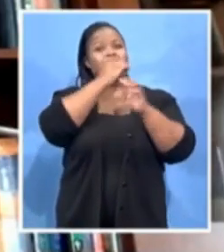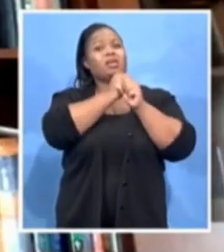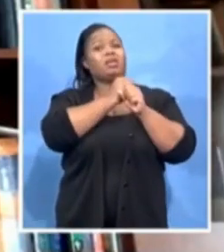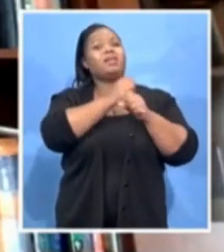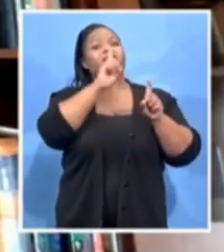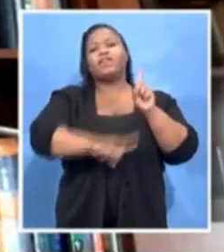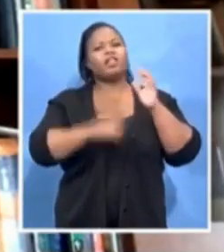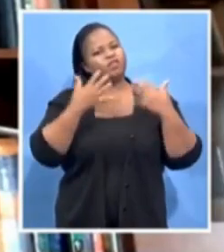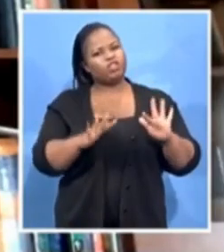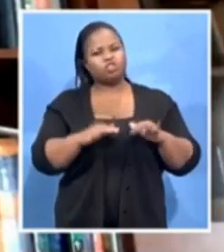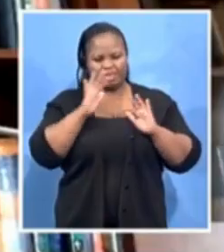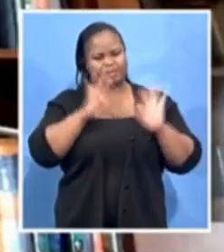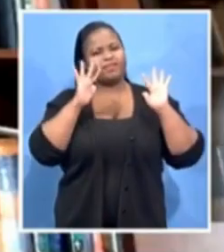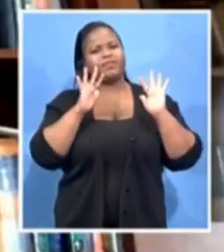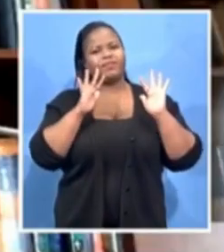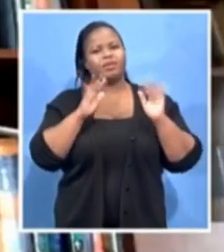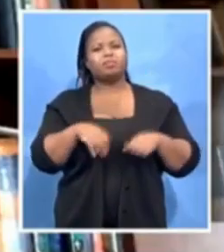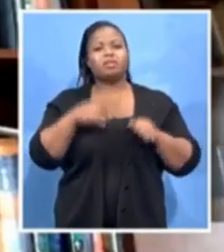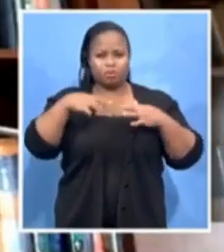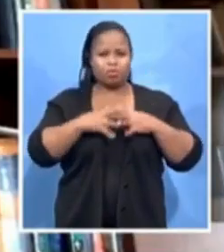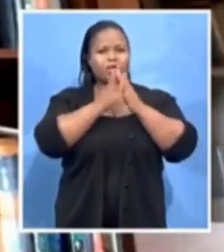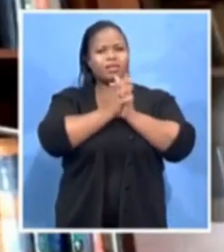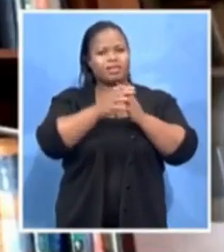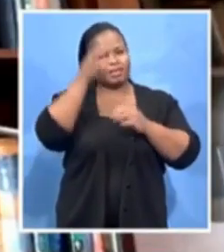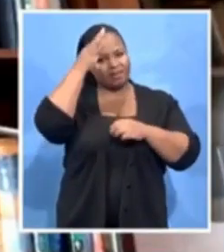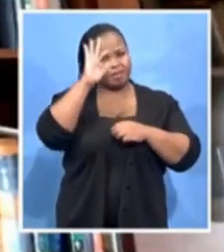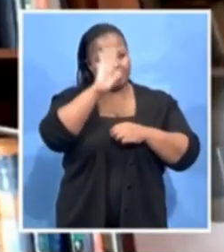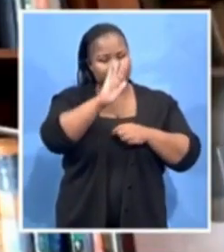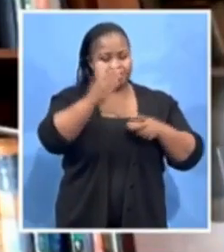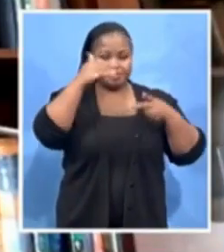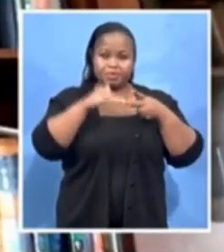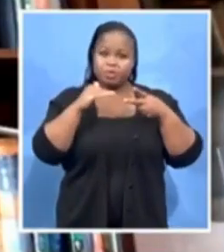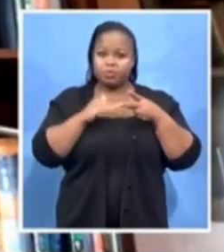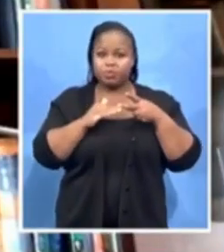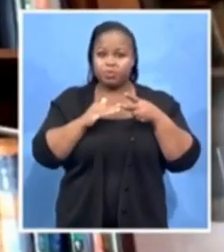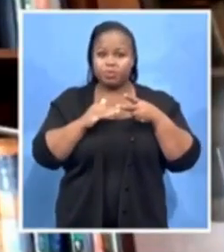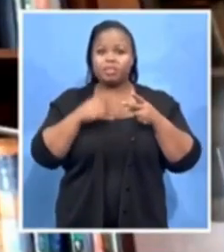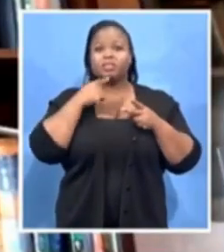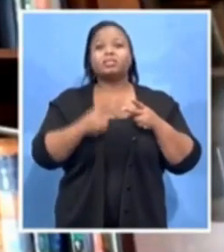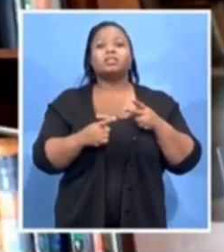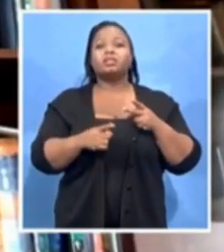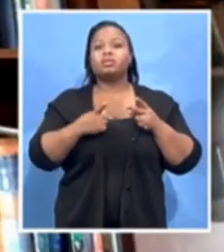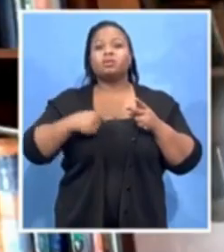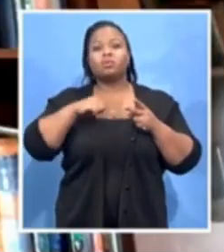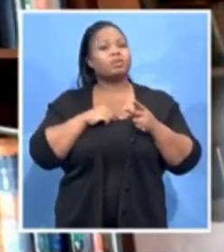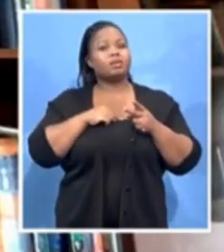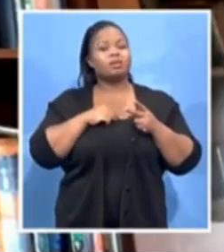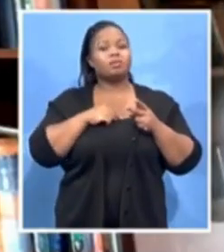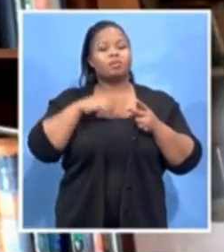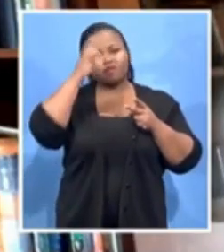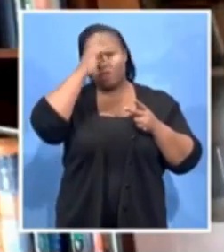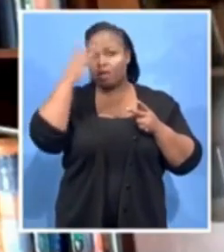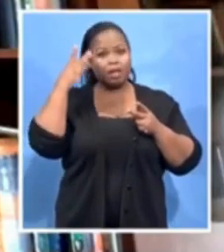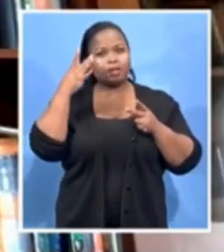government. Agenda item number two, that we must not forget that there are some African countries which